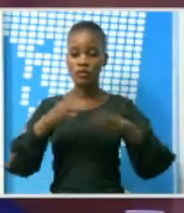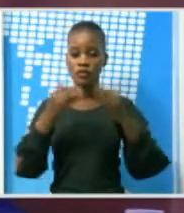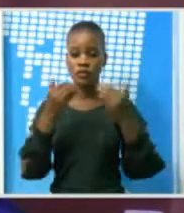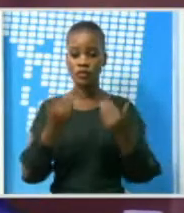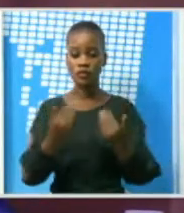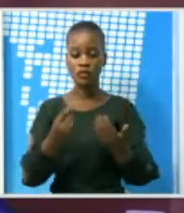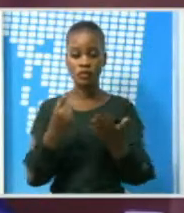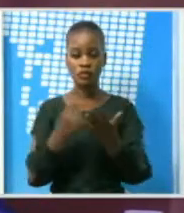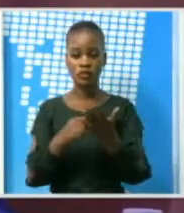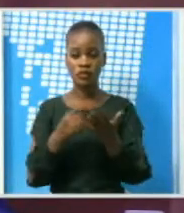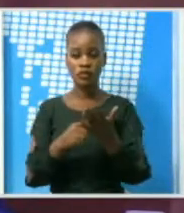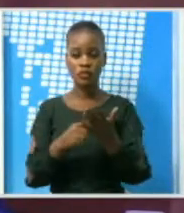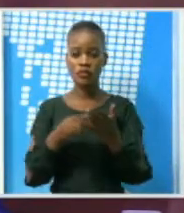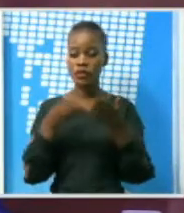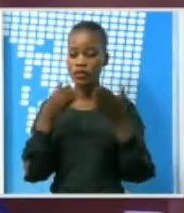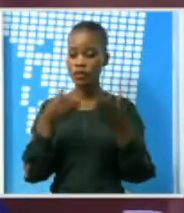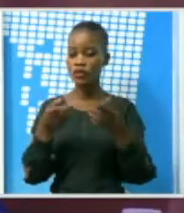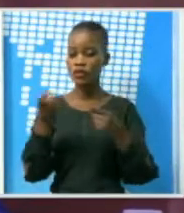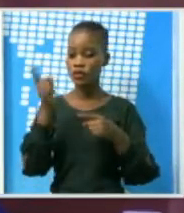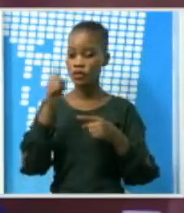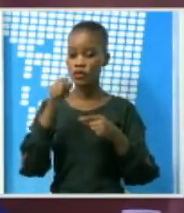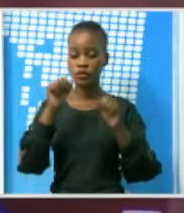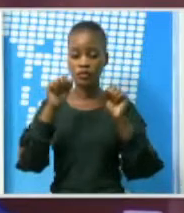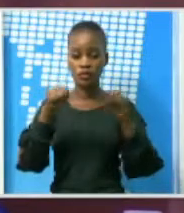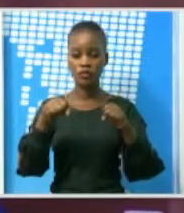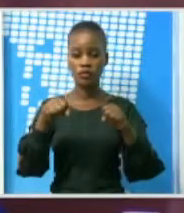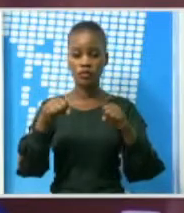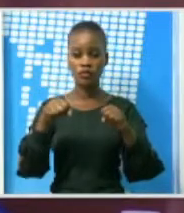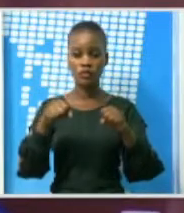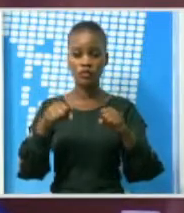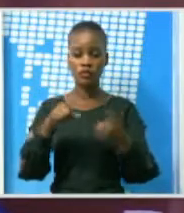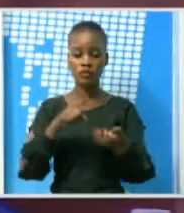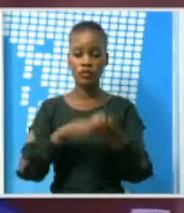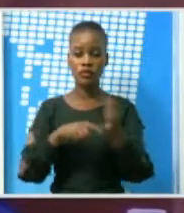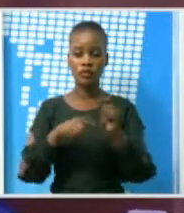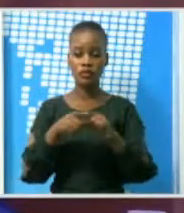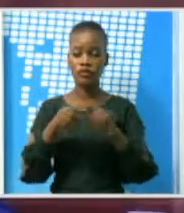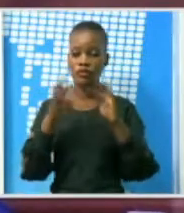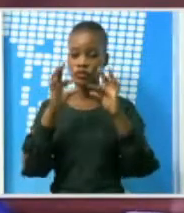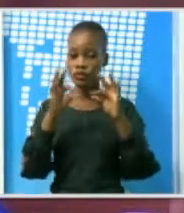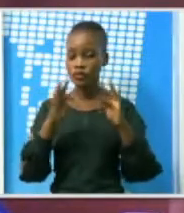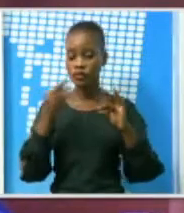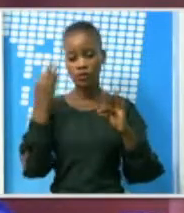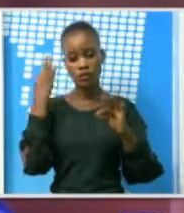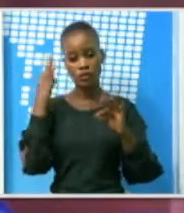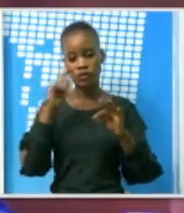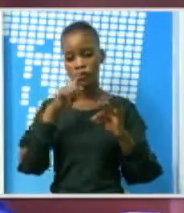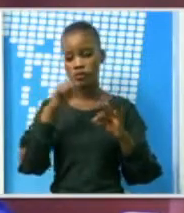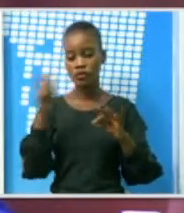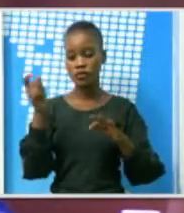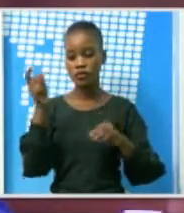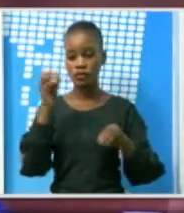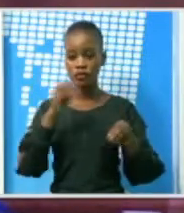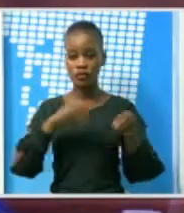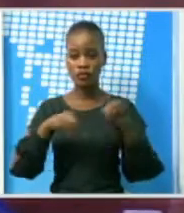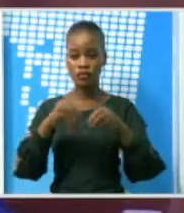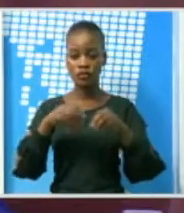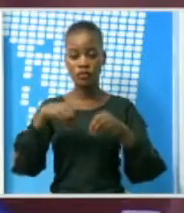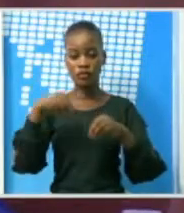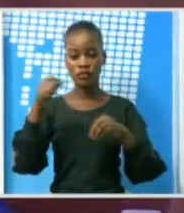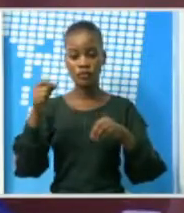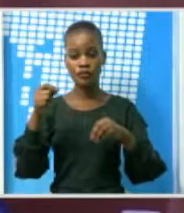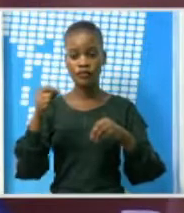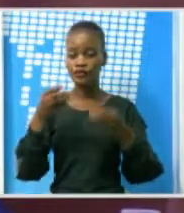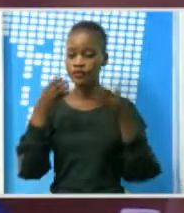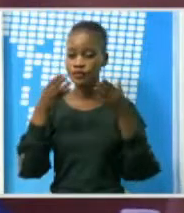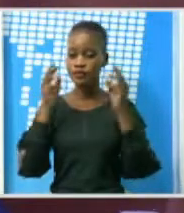Uganda, this facility could actually guarantee some of the investments if they go wrong. This